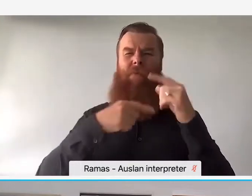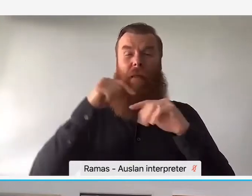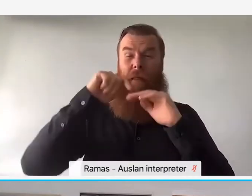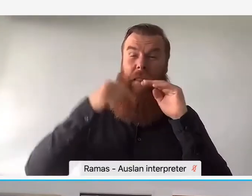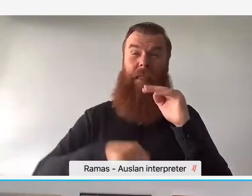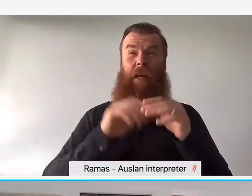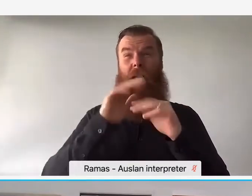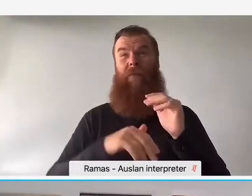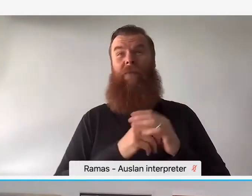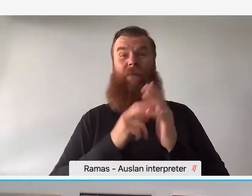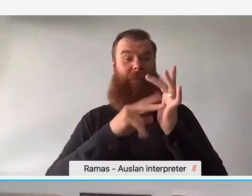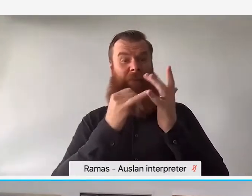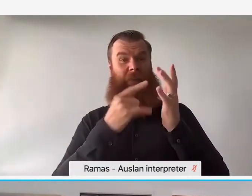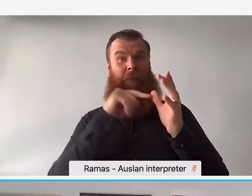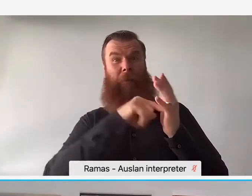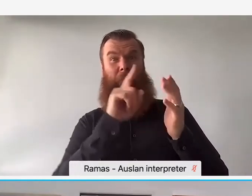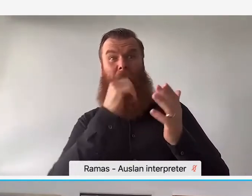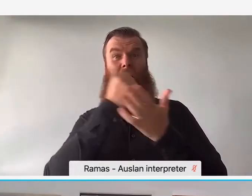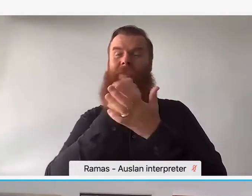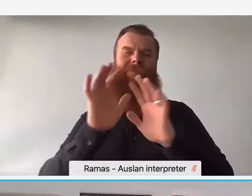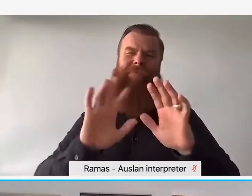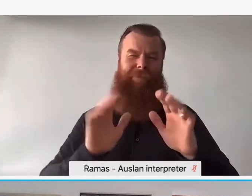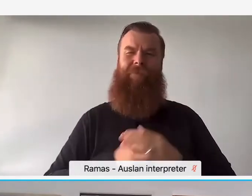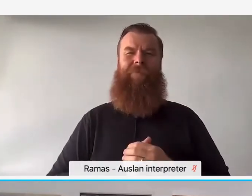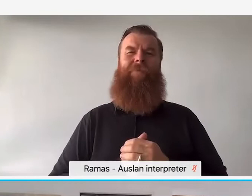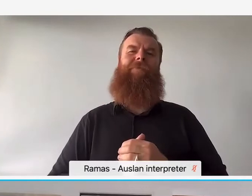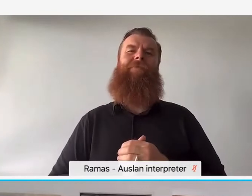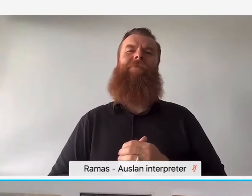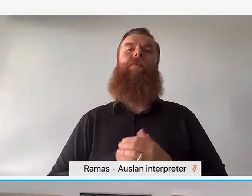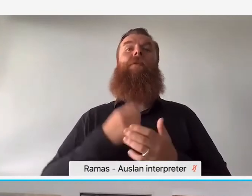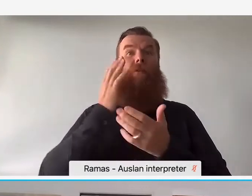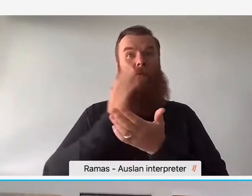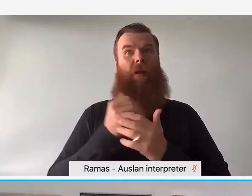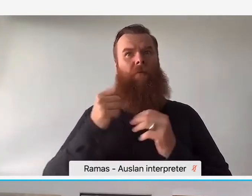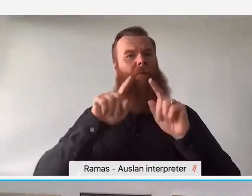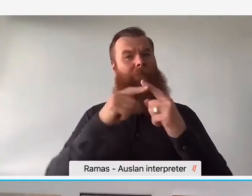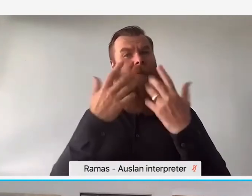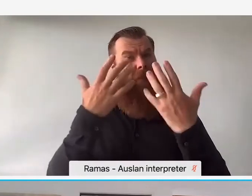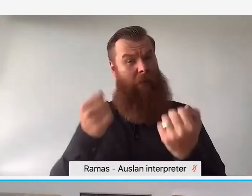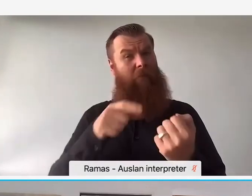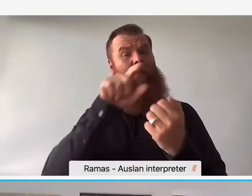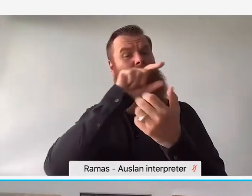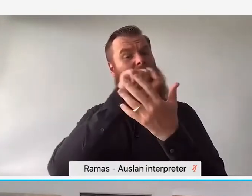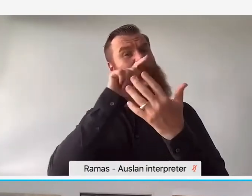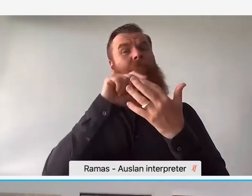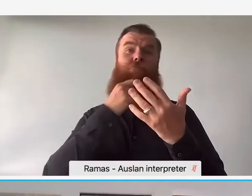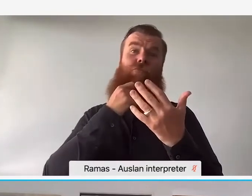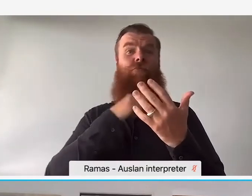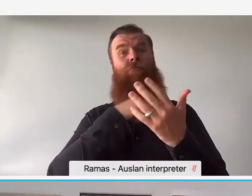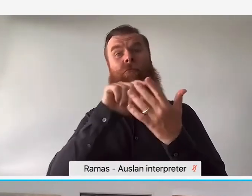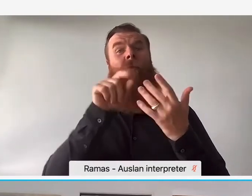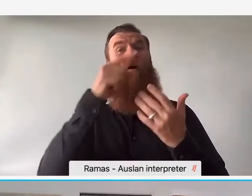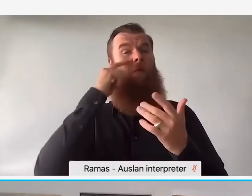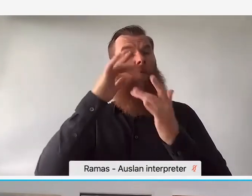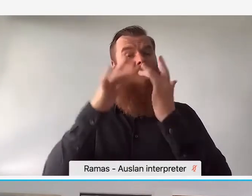short introduction. But there are options, and I would encourage people to look on the website if they want to explore the